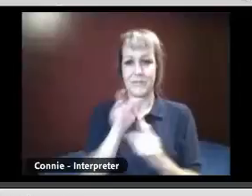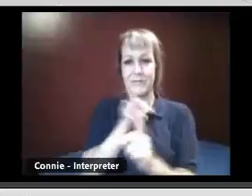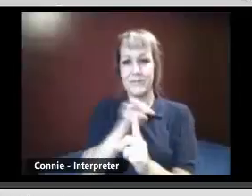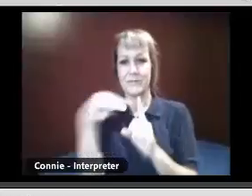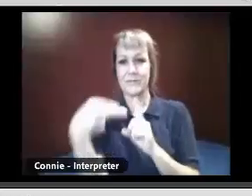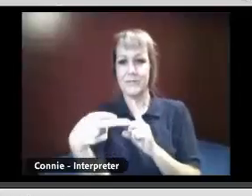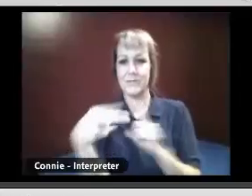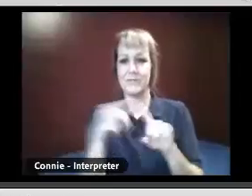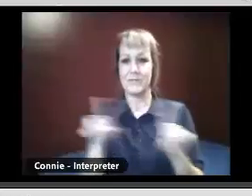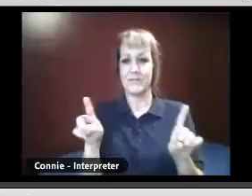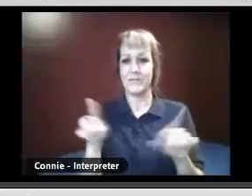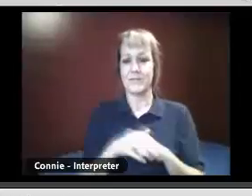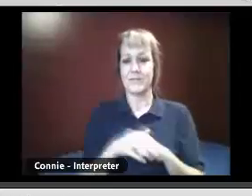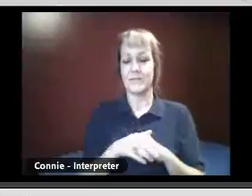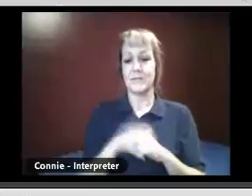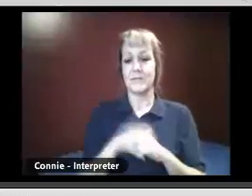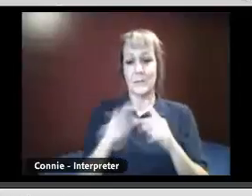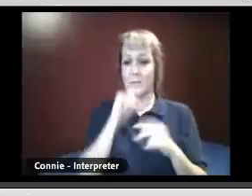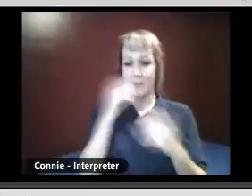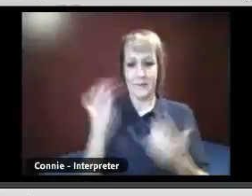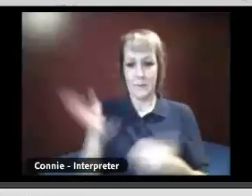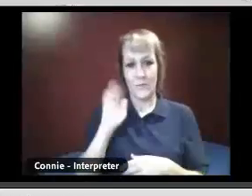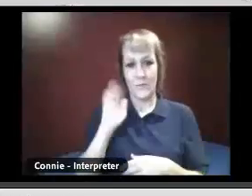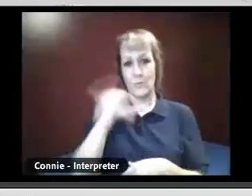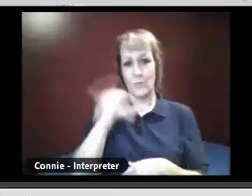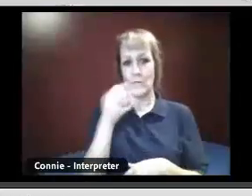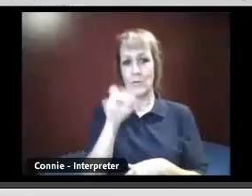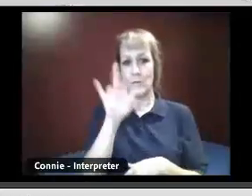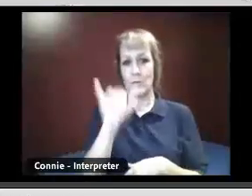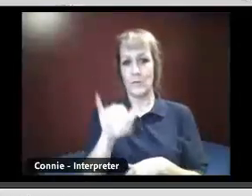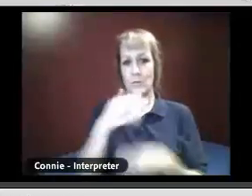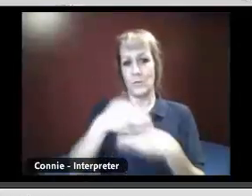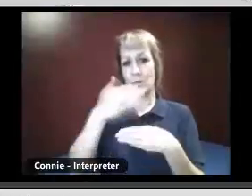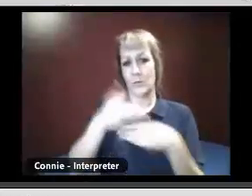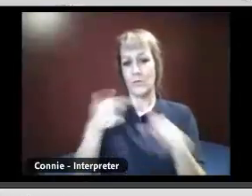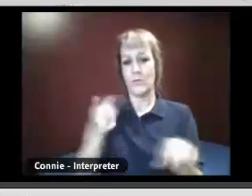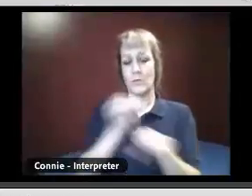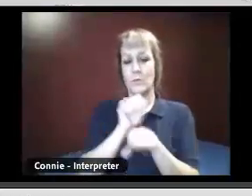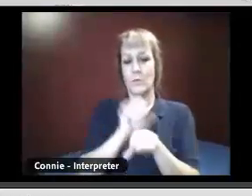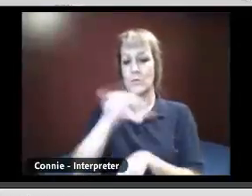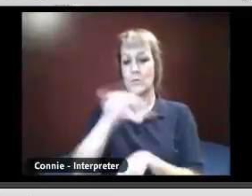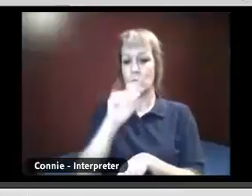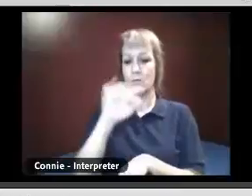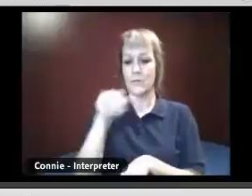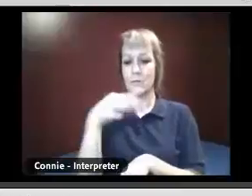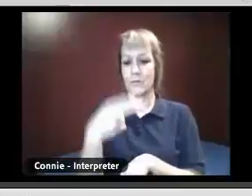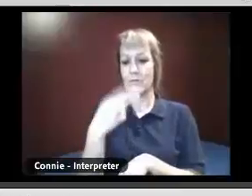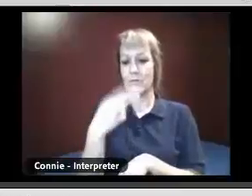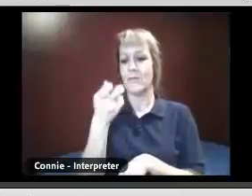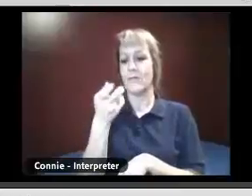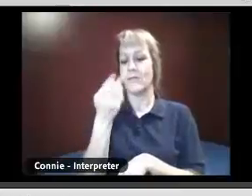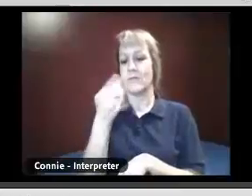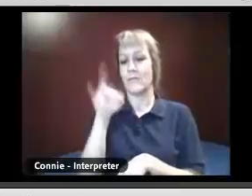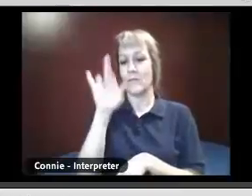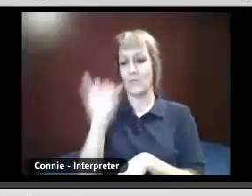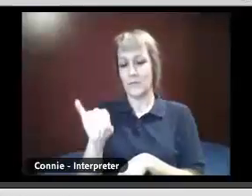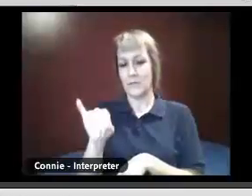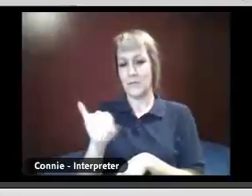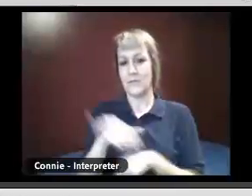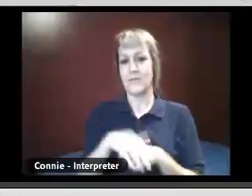bit of a review. Johari Window comes from the work of Joseph Ingram and Harry Lupp, Joe and Harry, and that's how the name came